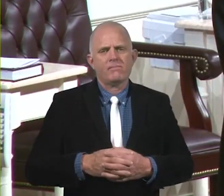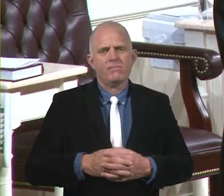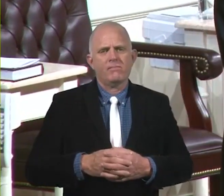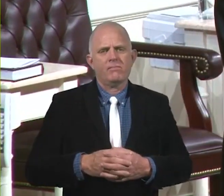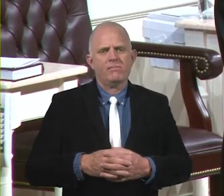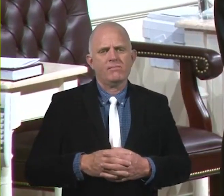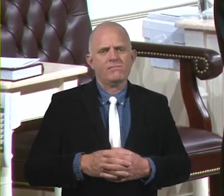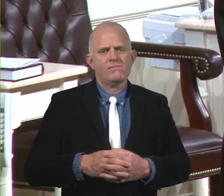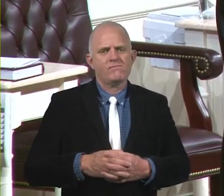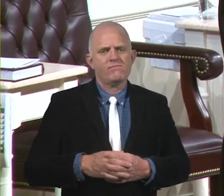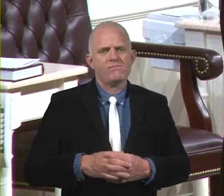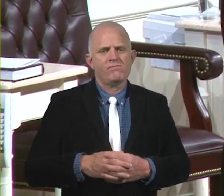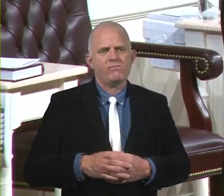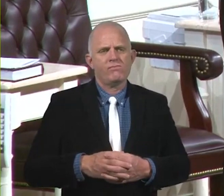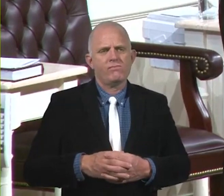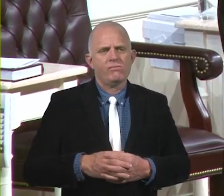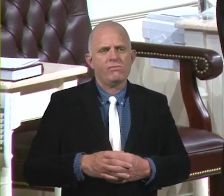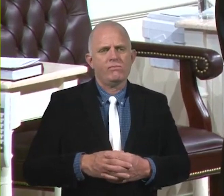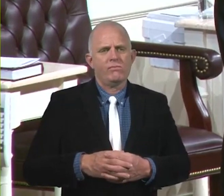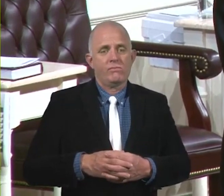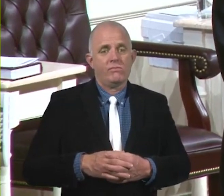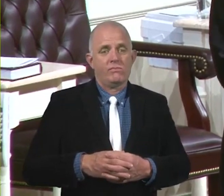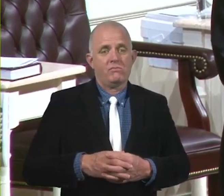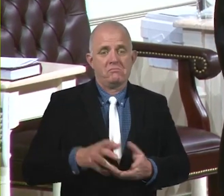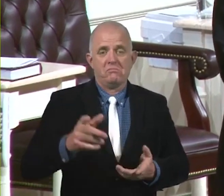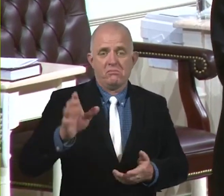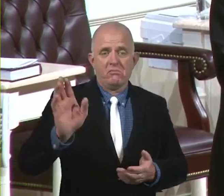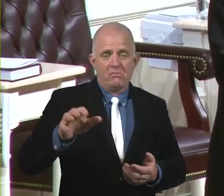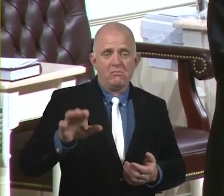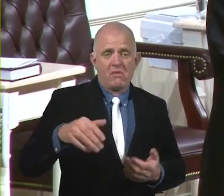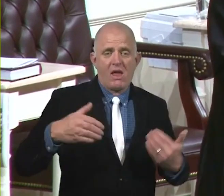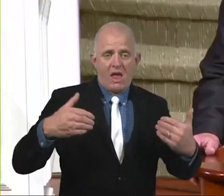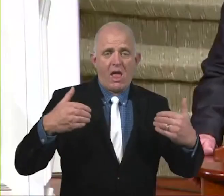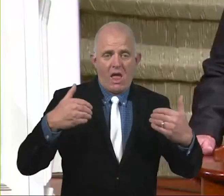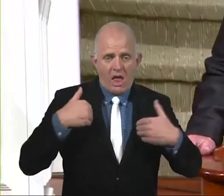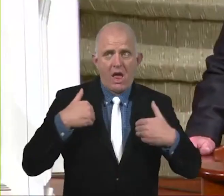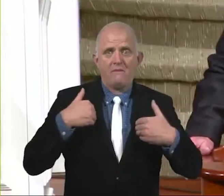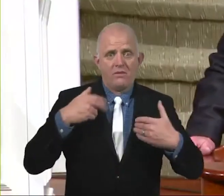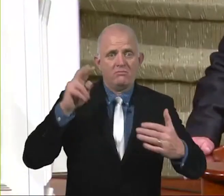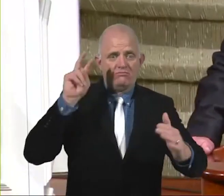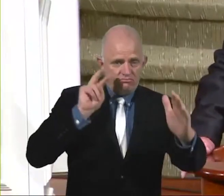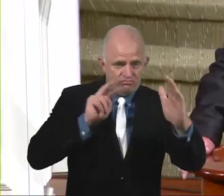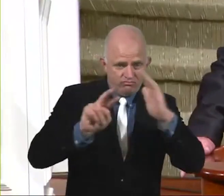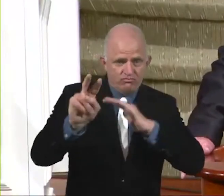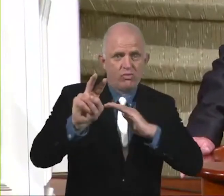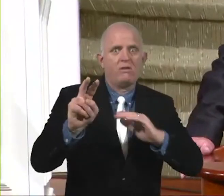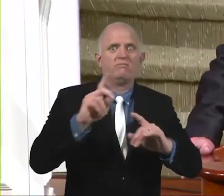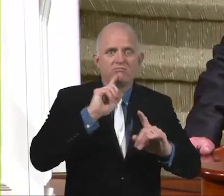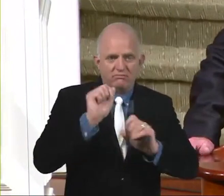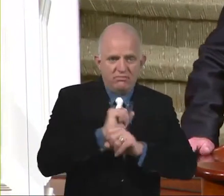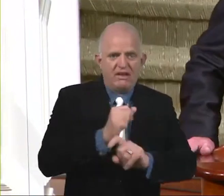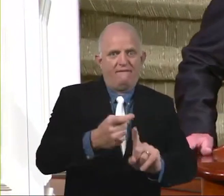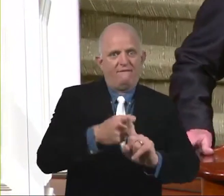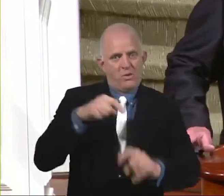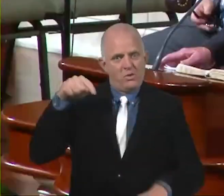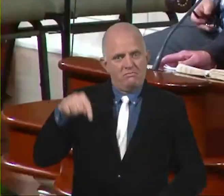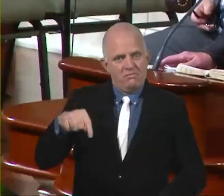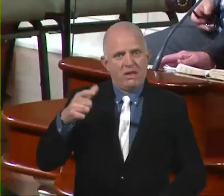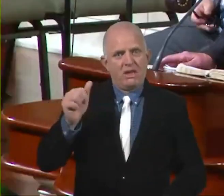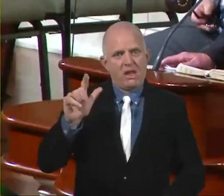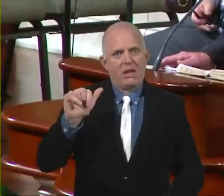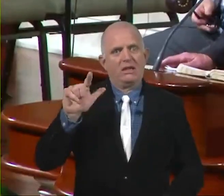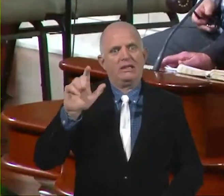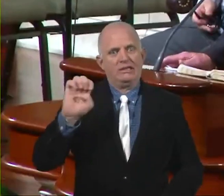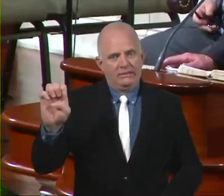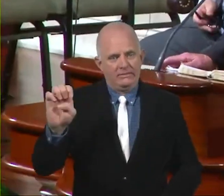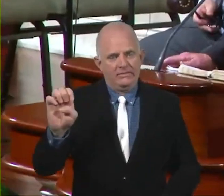There had been a prophet that came from Galilee. You know what Jesus